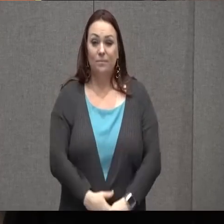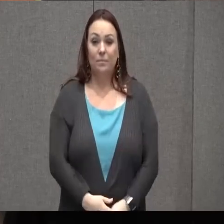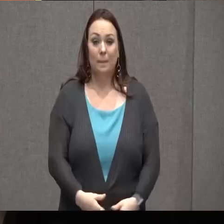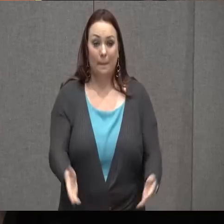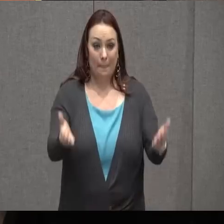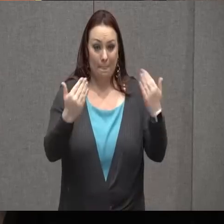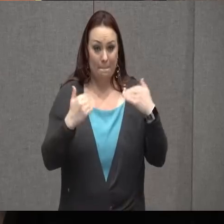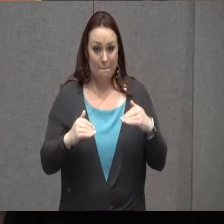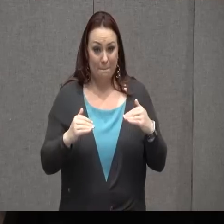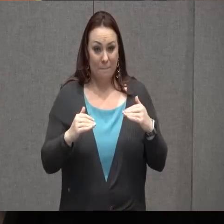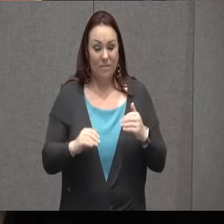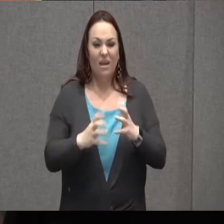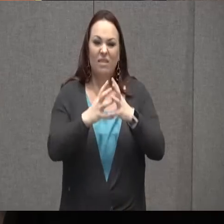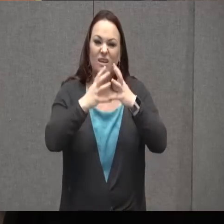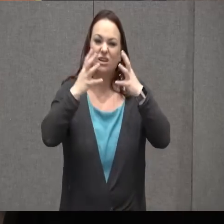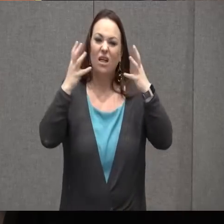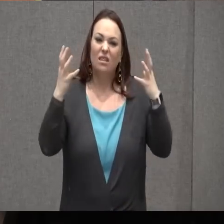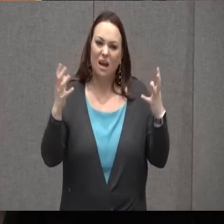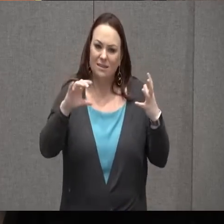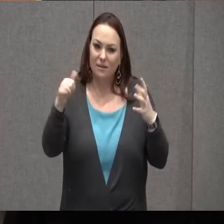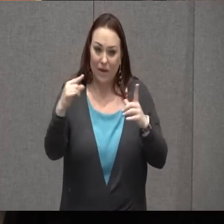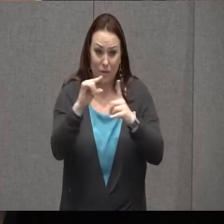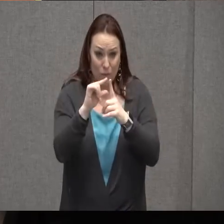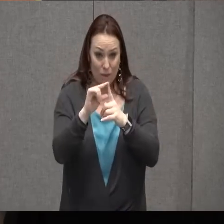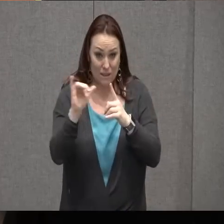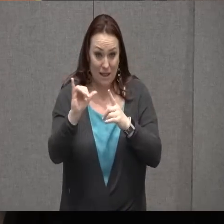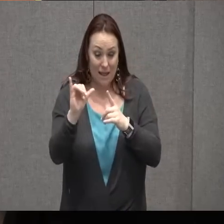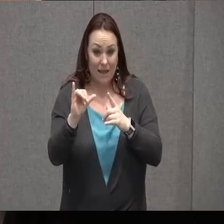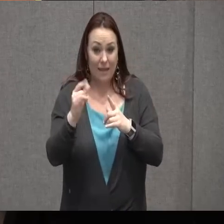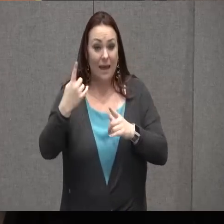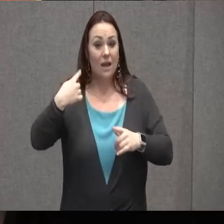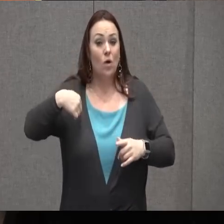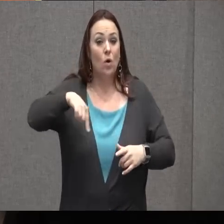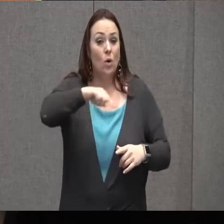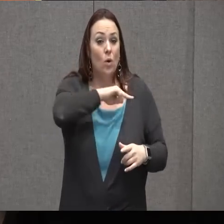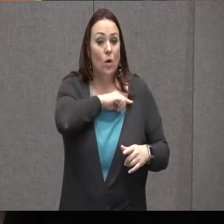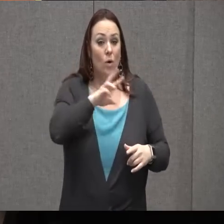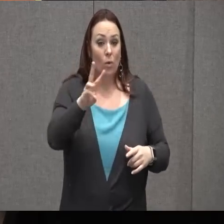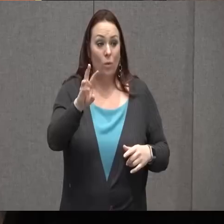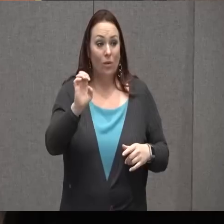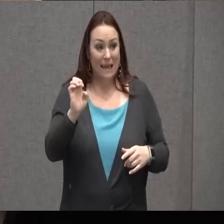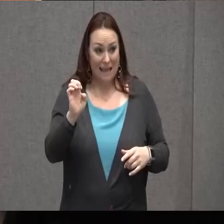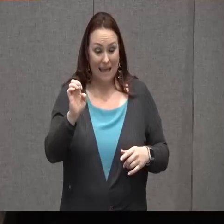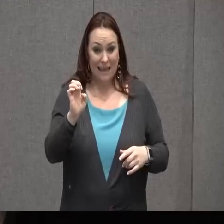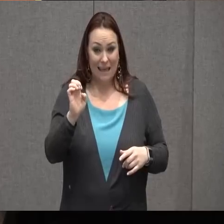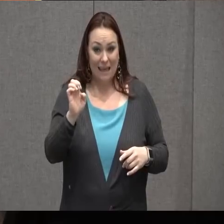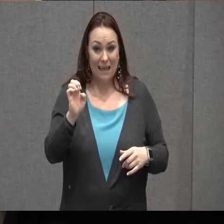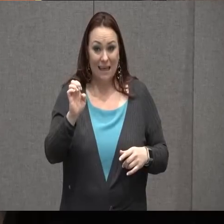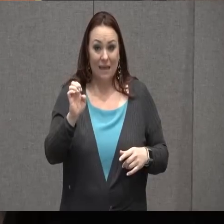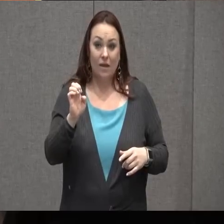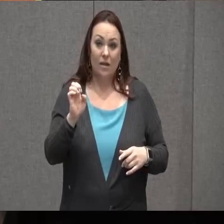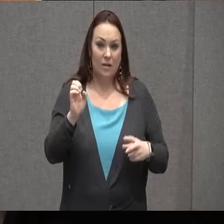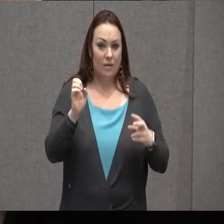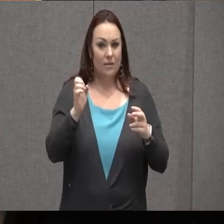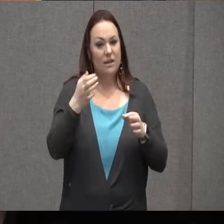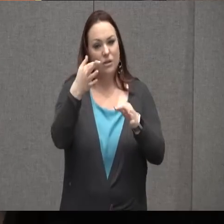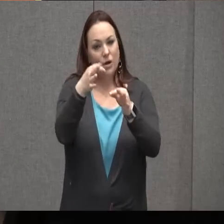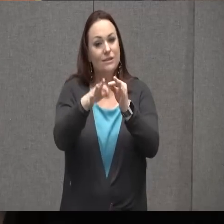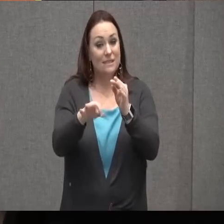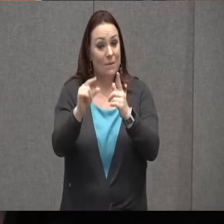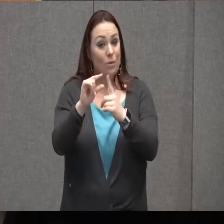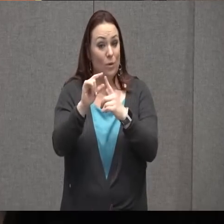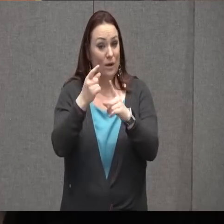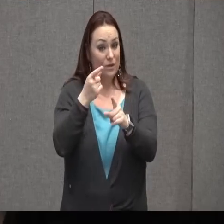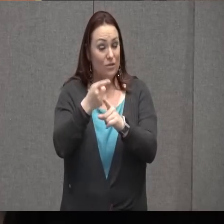Okay, so, but there's lots of other words like, how about we? These are all very simple,